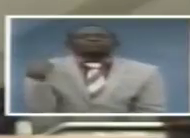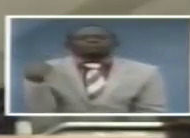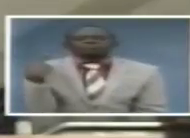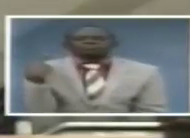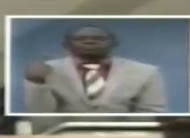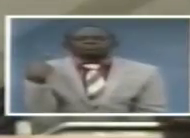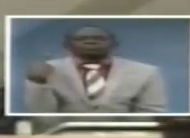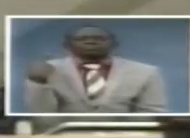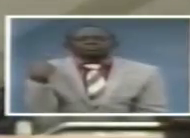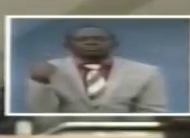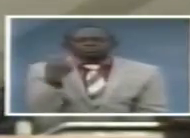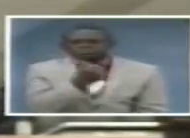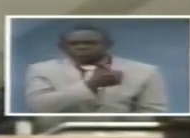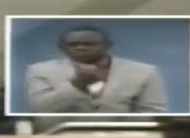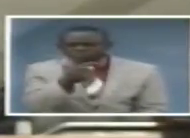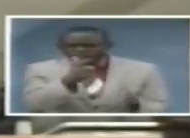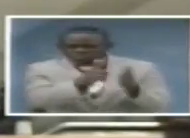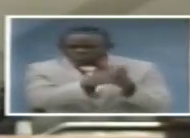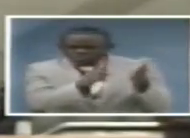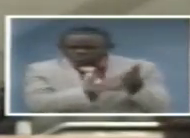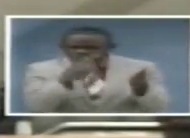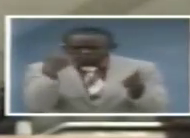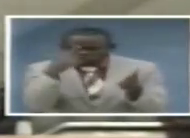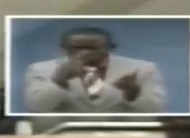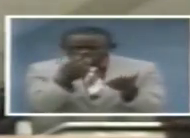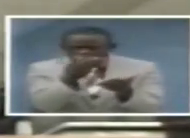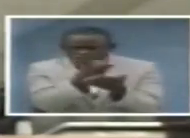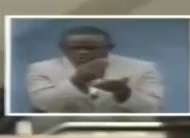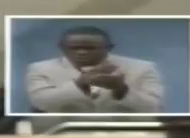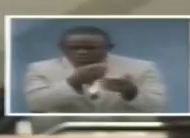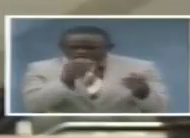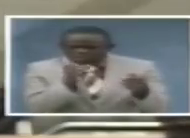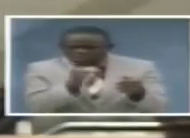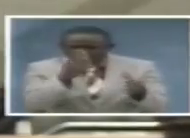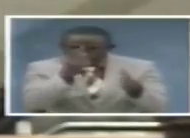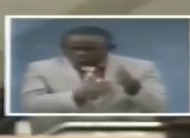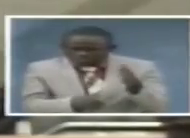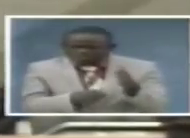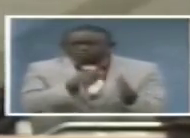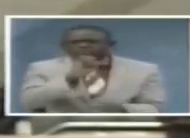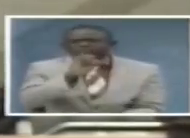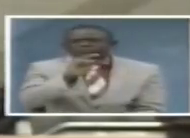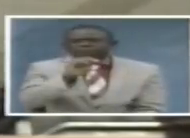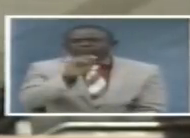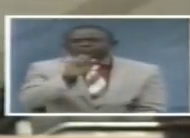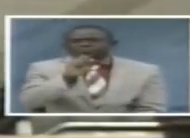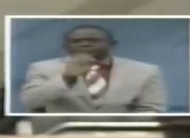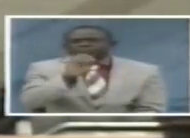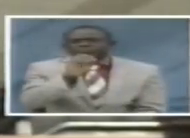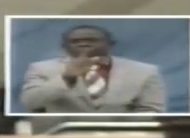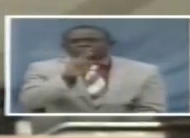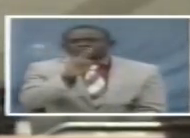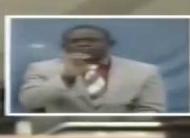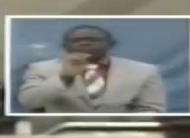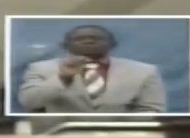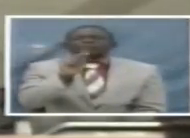August House in the due course. Other pieces of legislation that support the financial sector is the